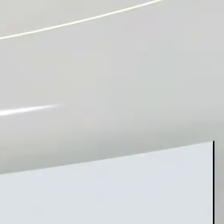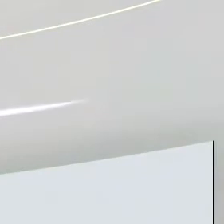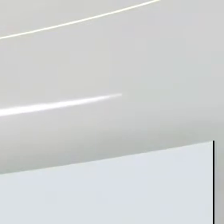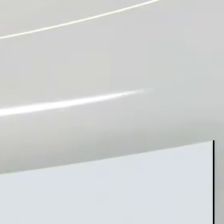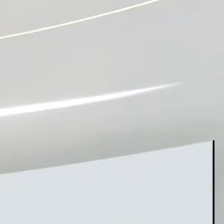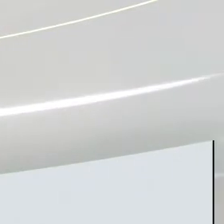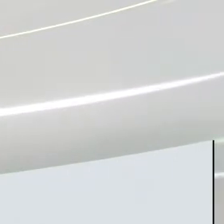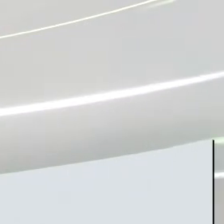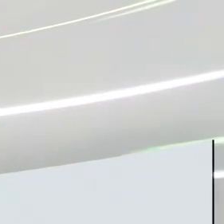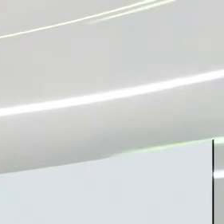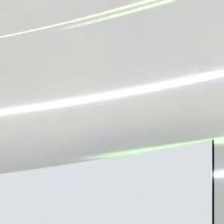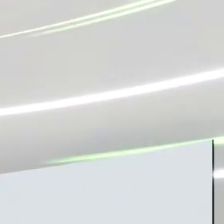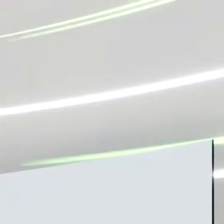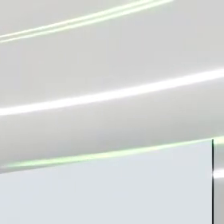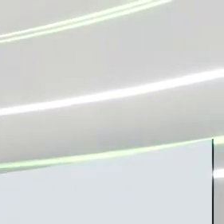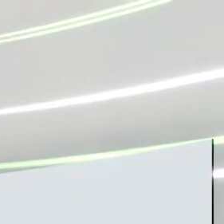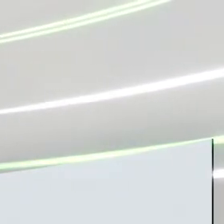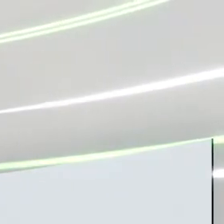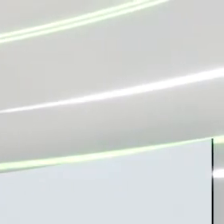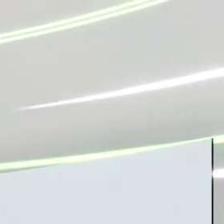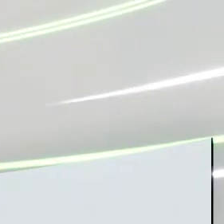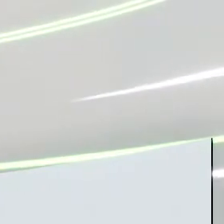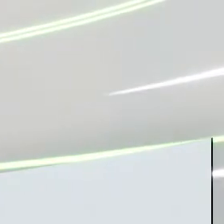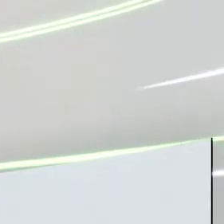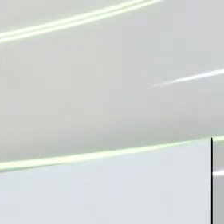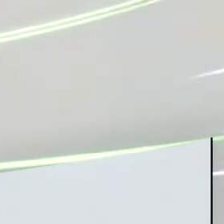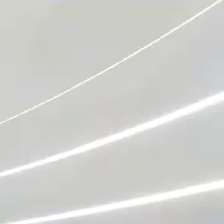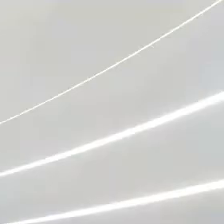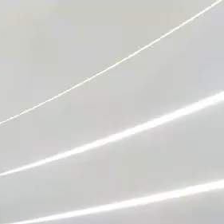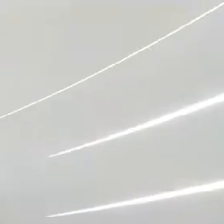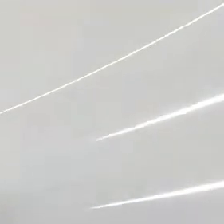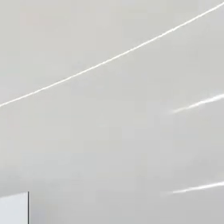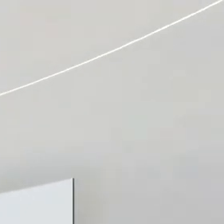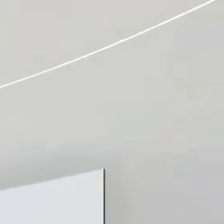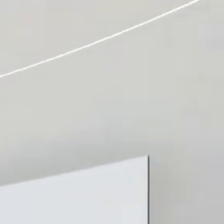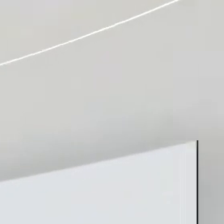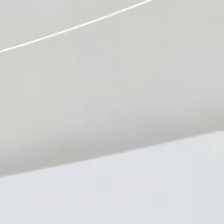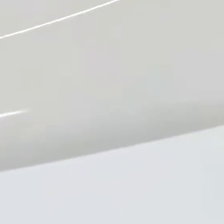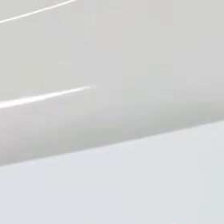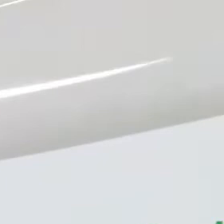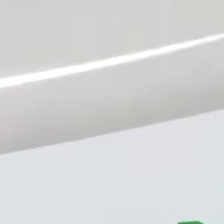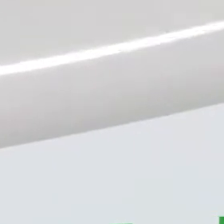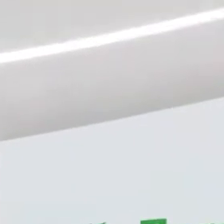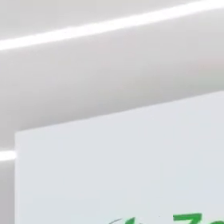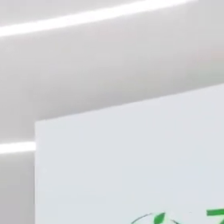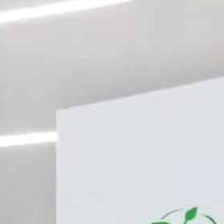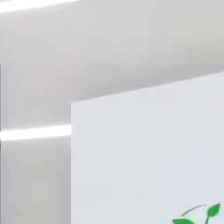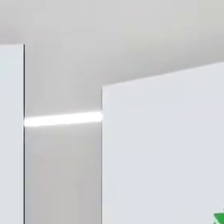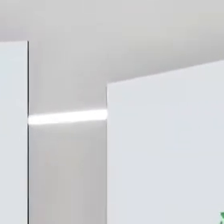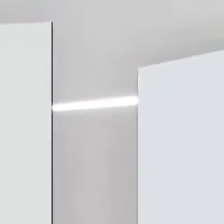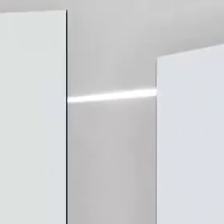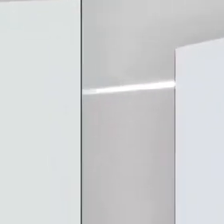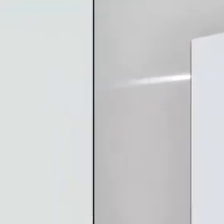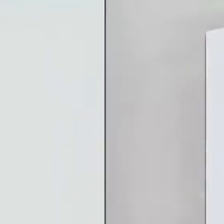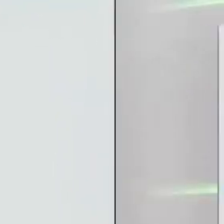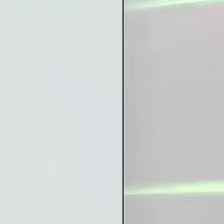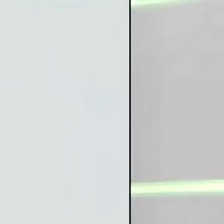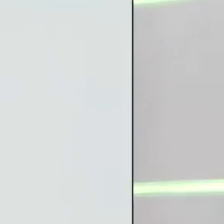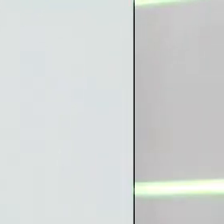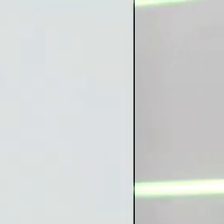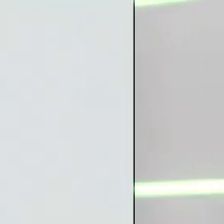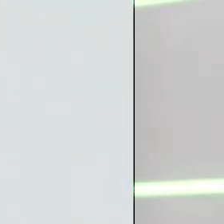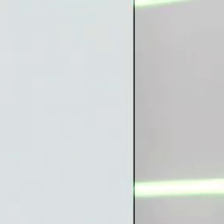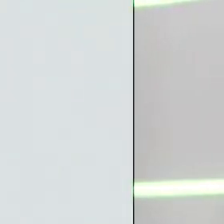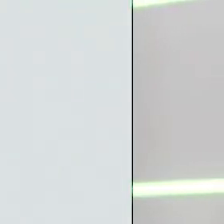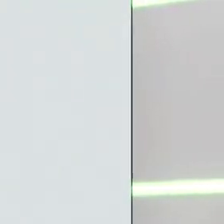So if you allow me, we will be presenting in English. My name is Loic van Cutsem, and